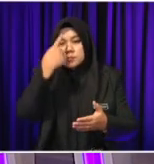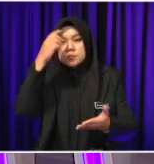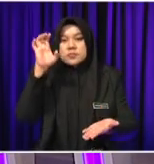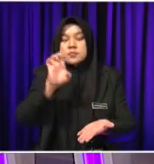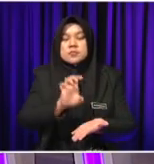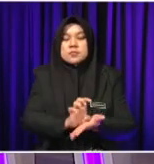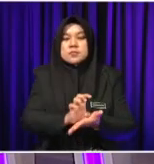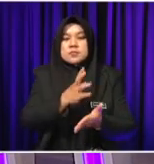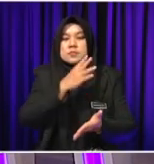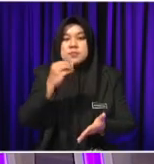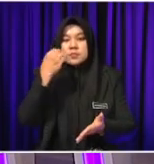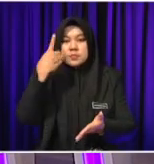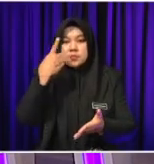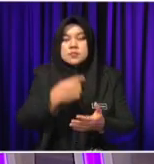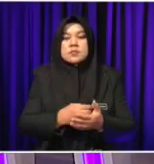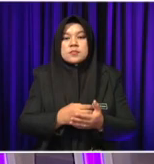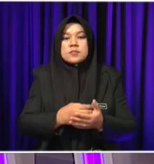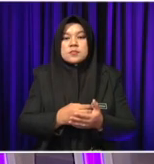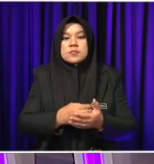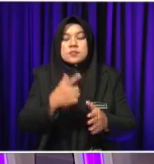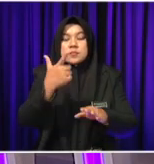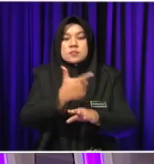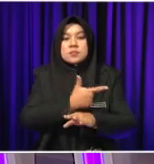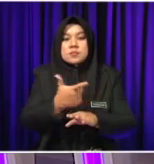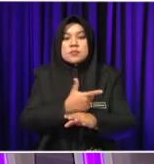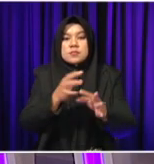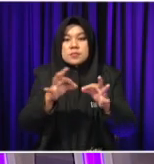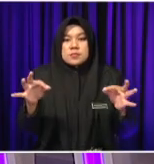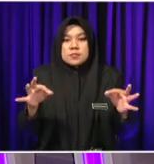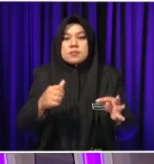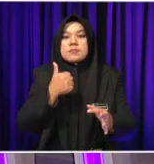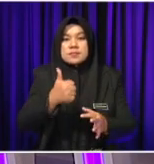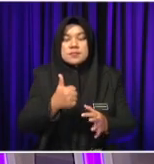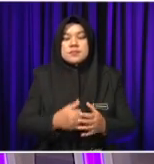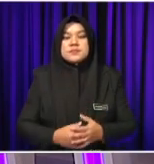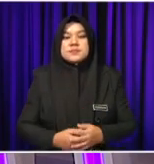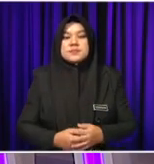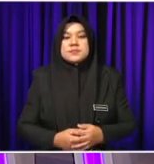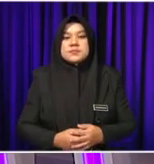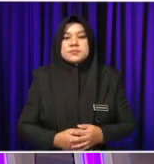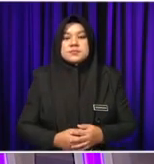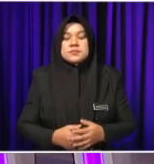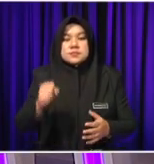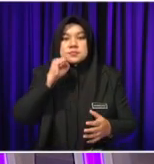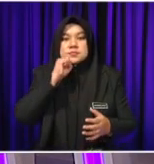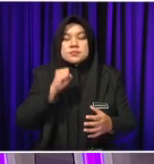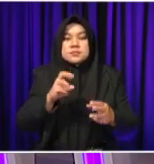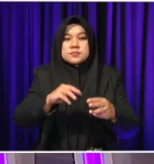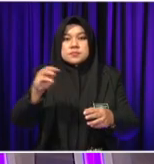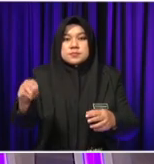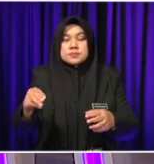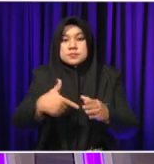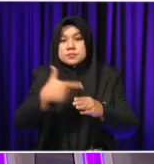to understand better on the song lyrics? Got it? Yes. But Shafika, pupils out